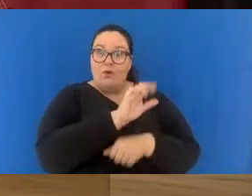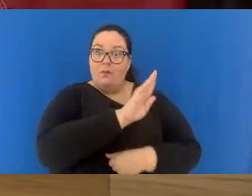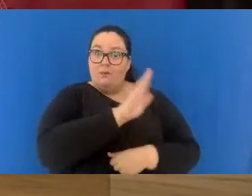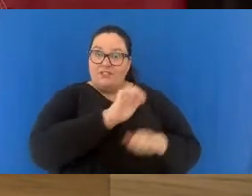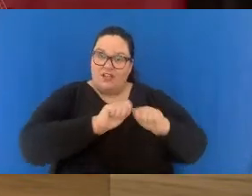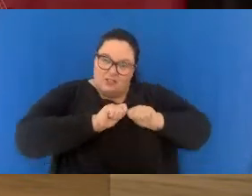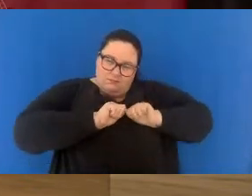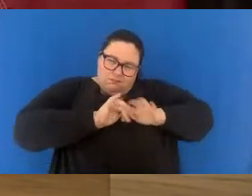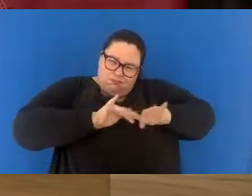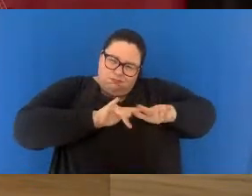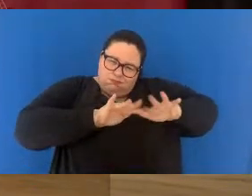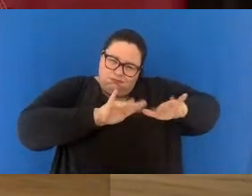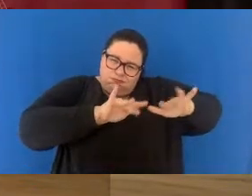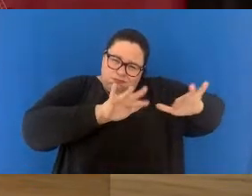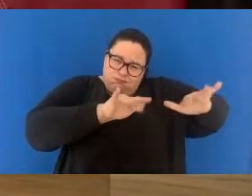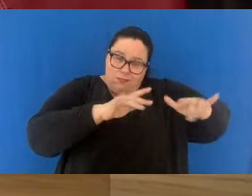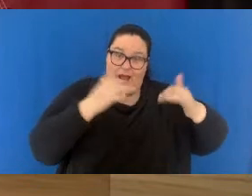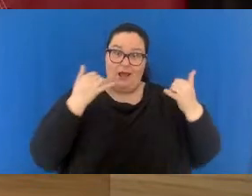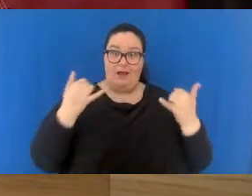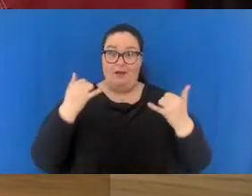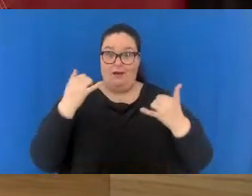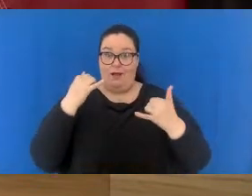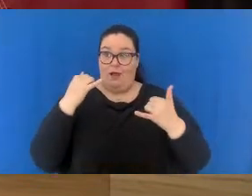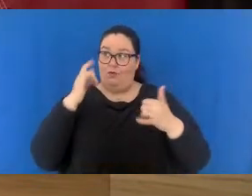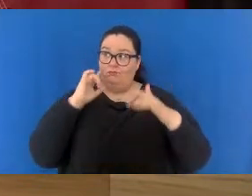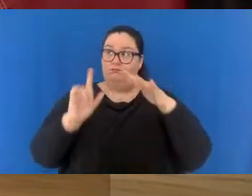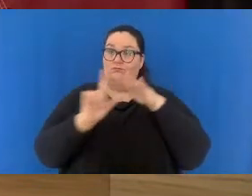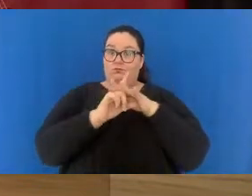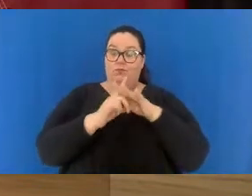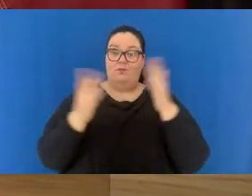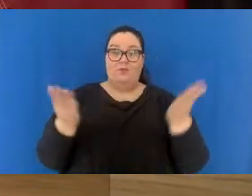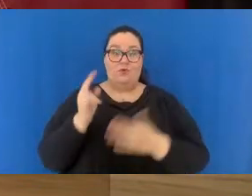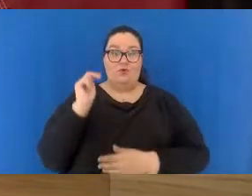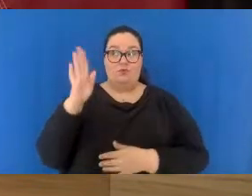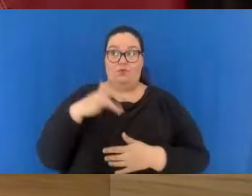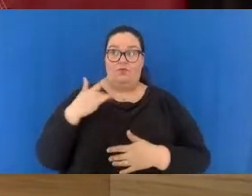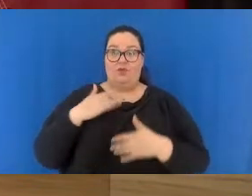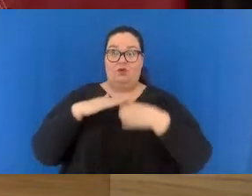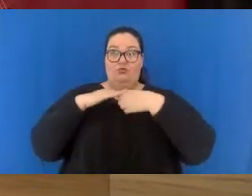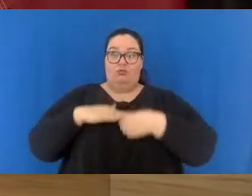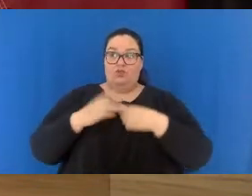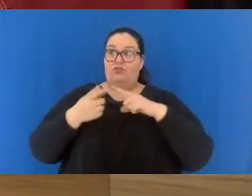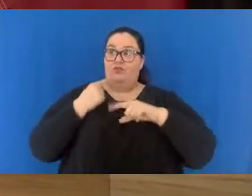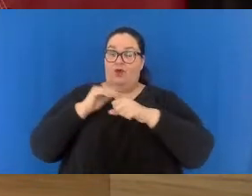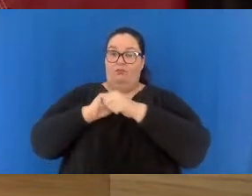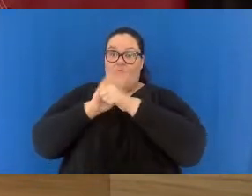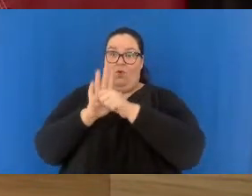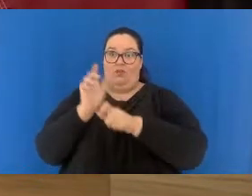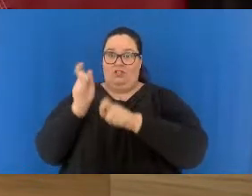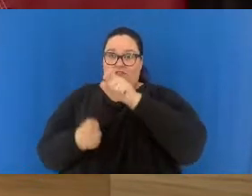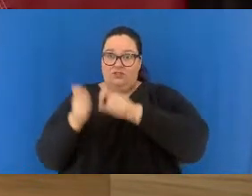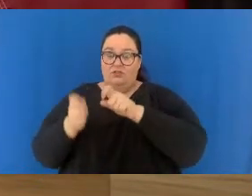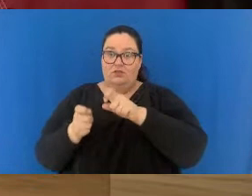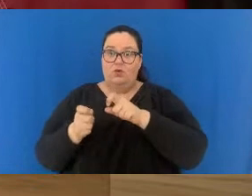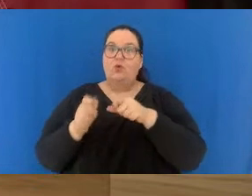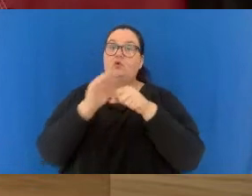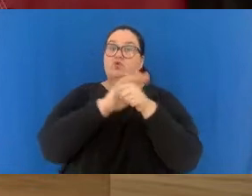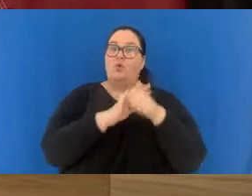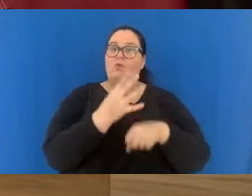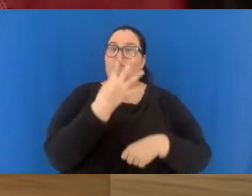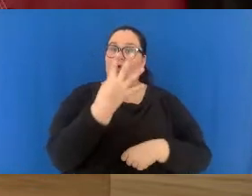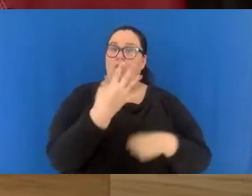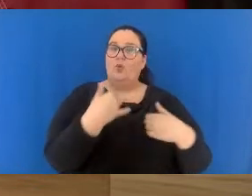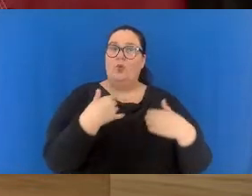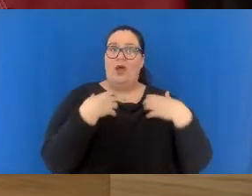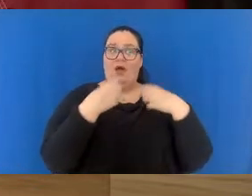We are now feeling the heat here in New Brunswick. These new cases are straining our healthcare system, particularly in Zone 4, which is the